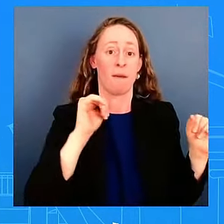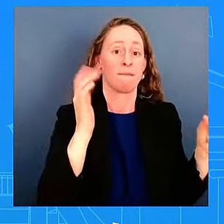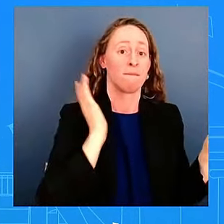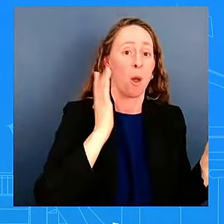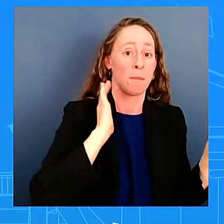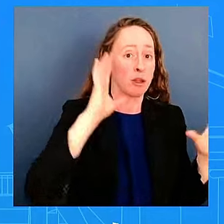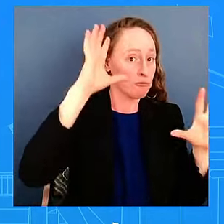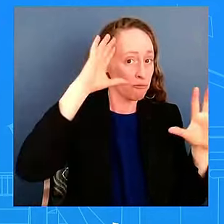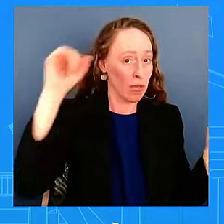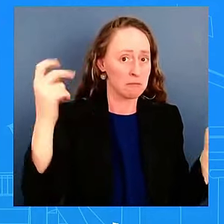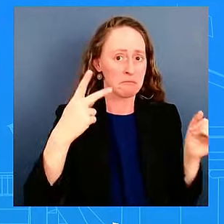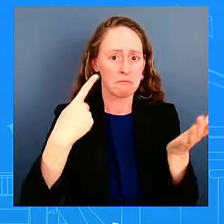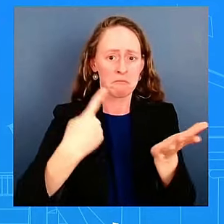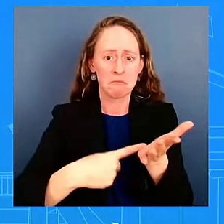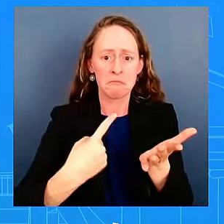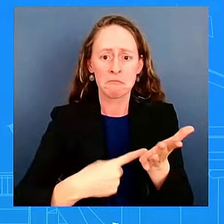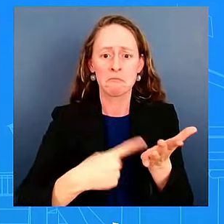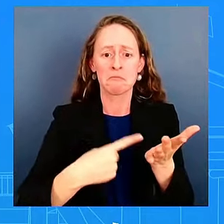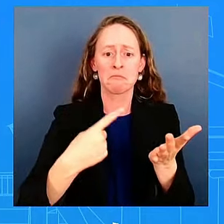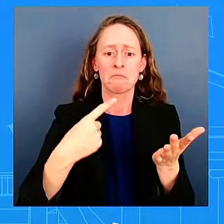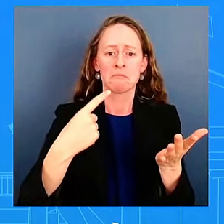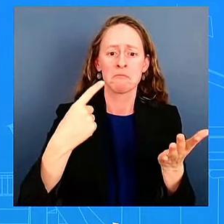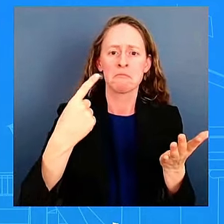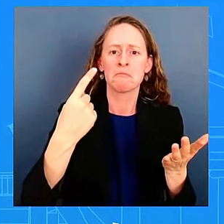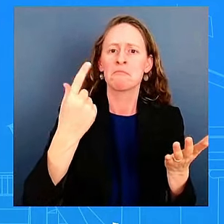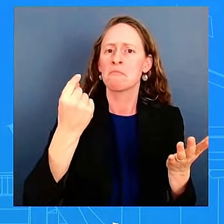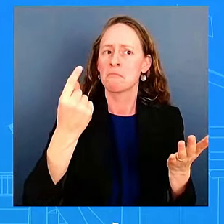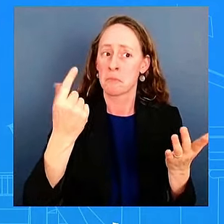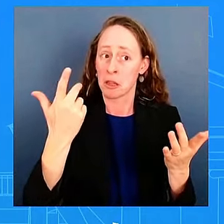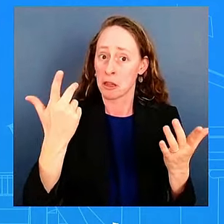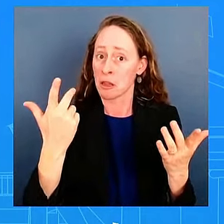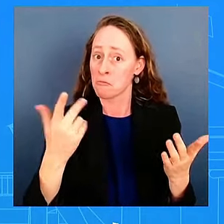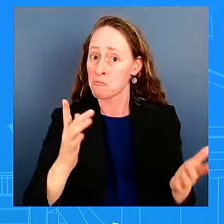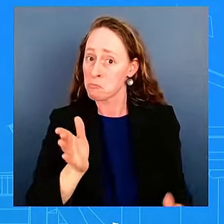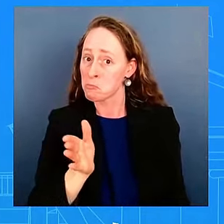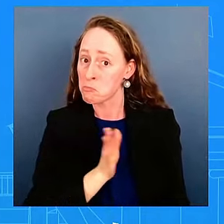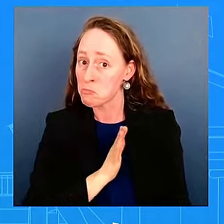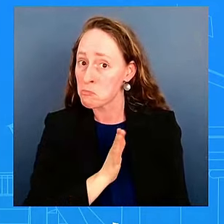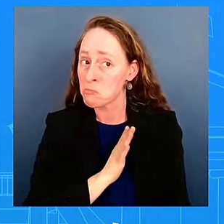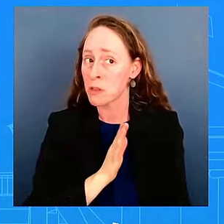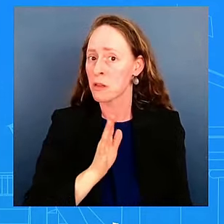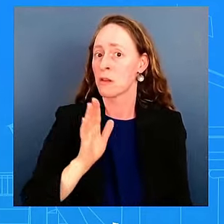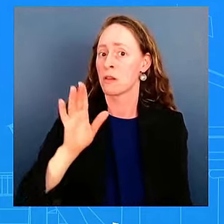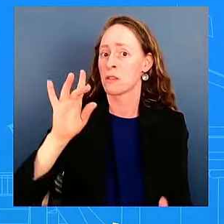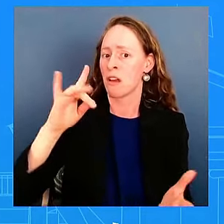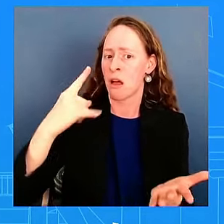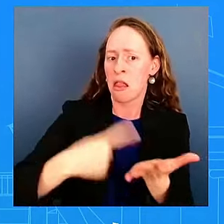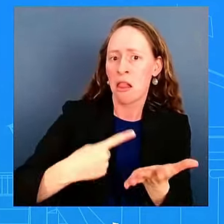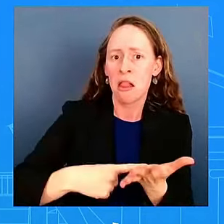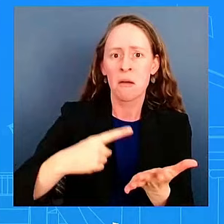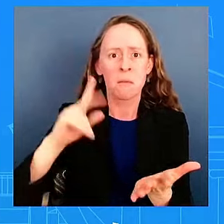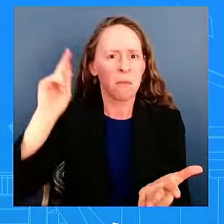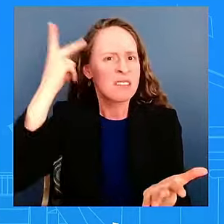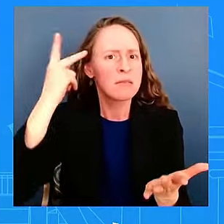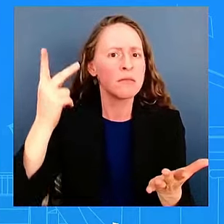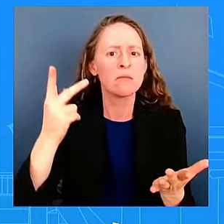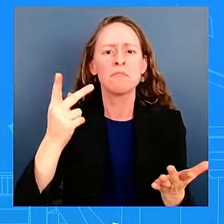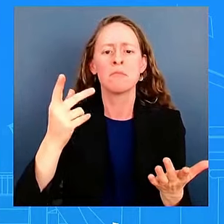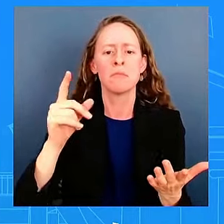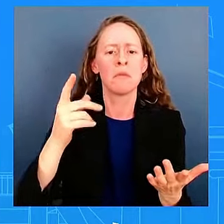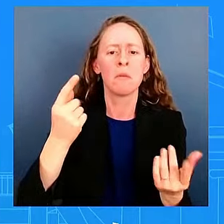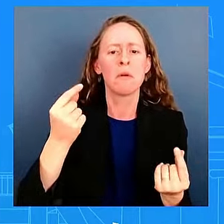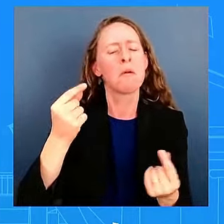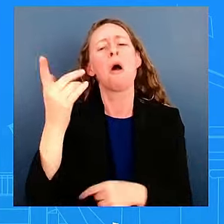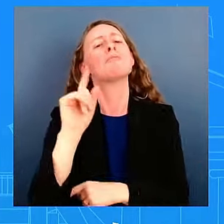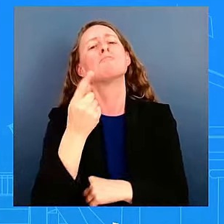all? Did the former president mention anything about politics, or was it just well wishes? So, look, going to stick to what we have been able